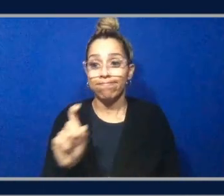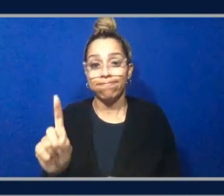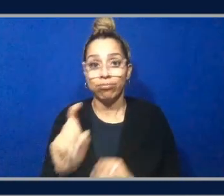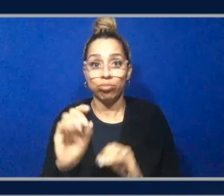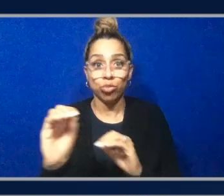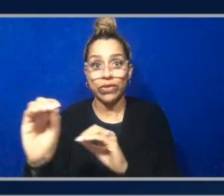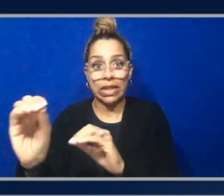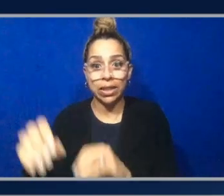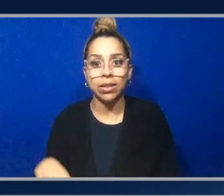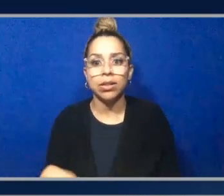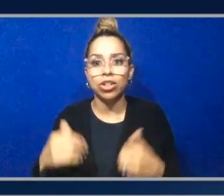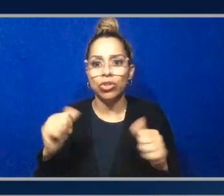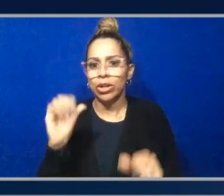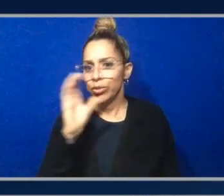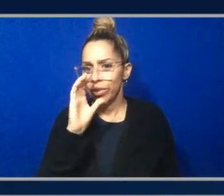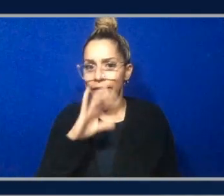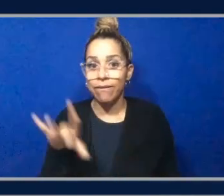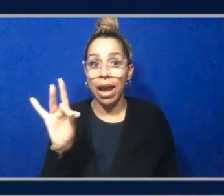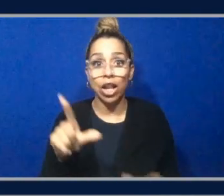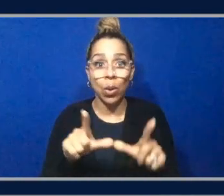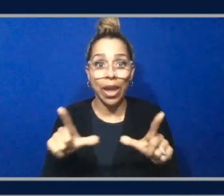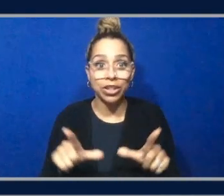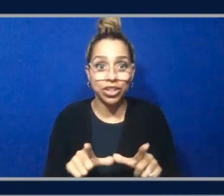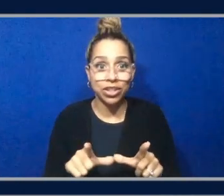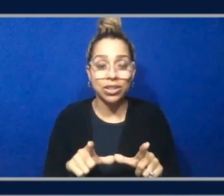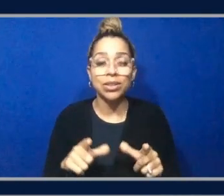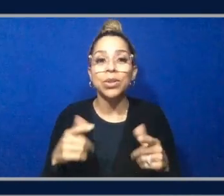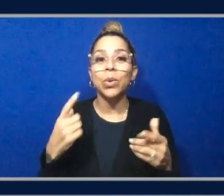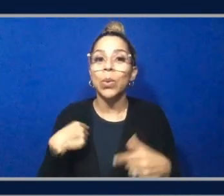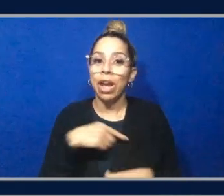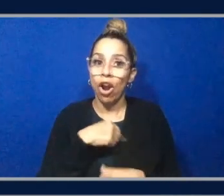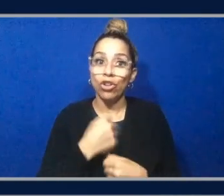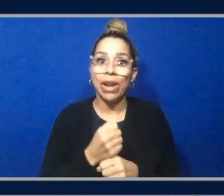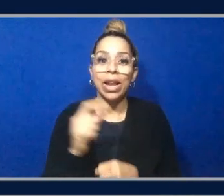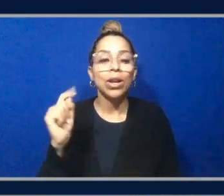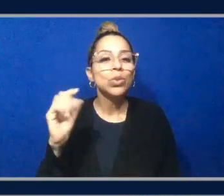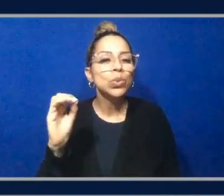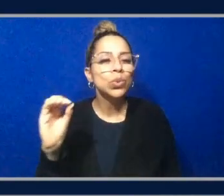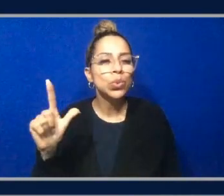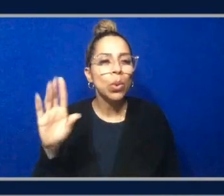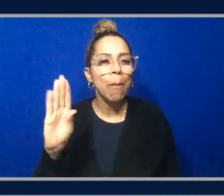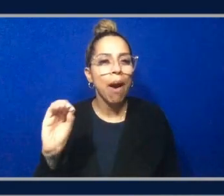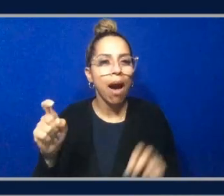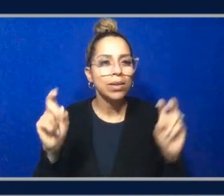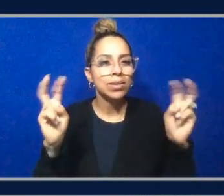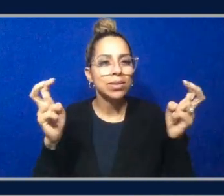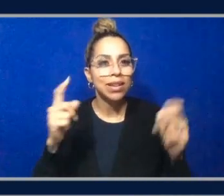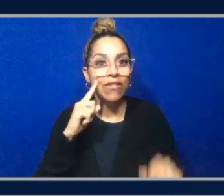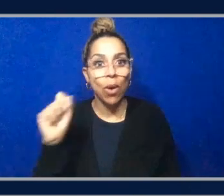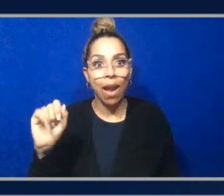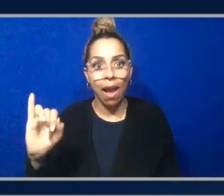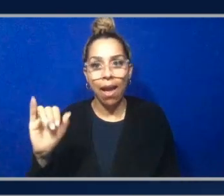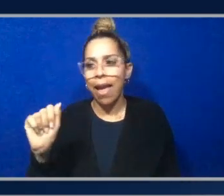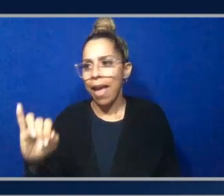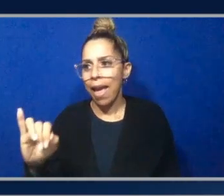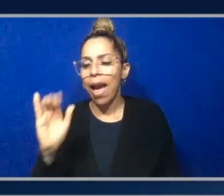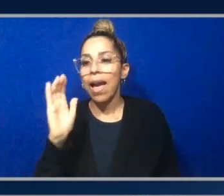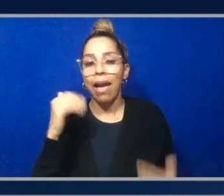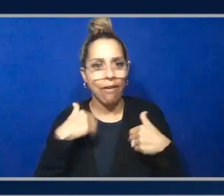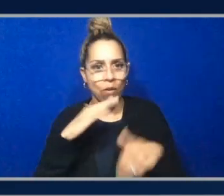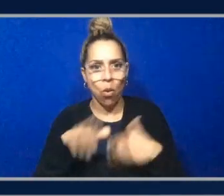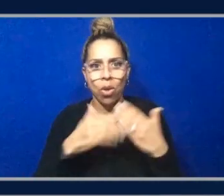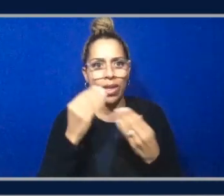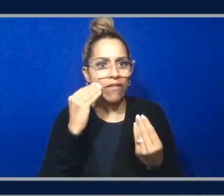we are creating sort of a toolbox Right, exactly. for the AI. Yeah. And then the AI is going to choose which one of those tools